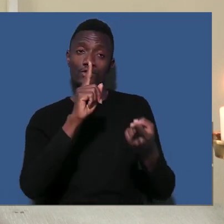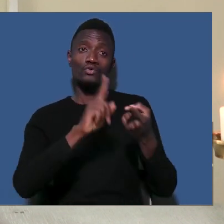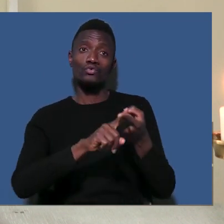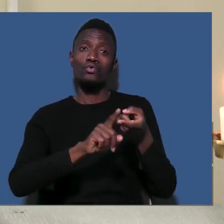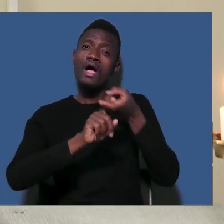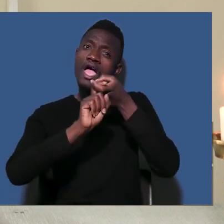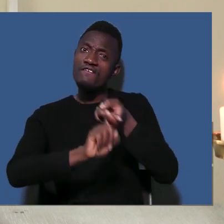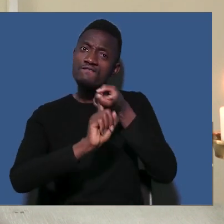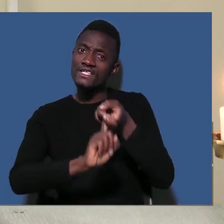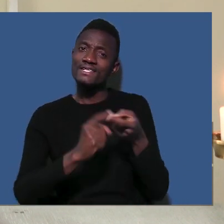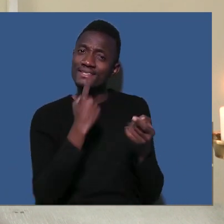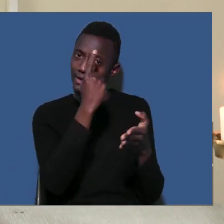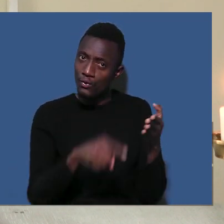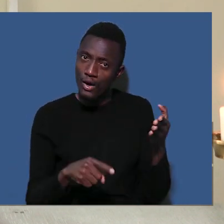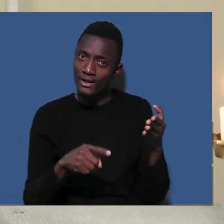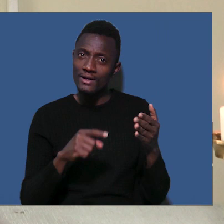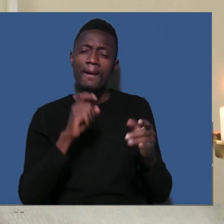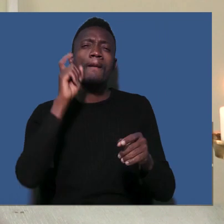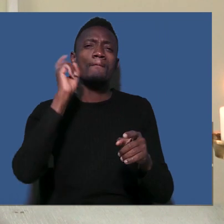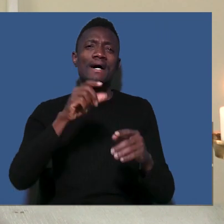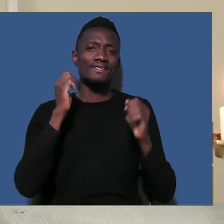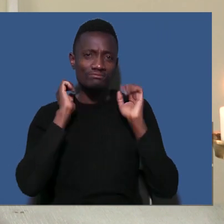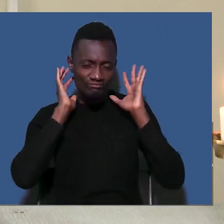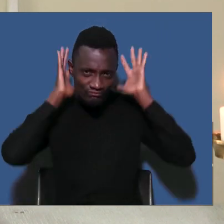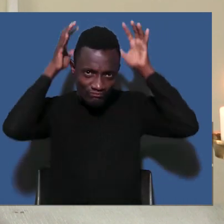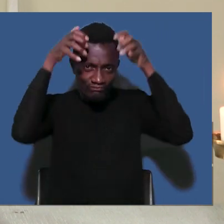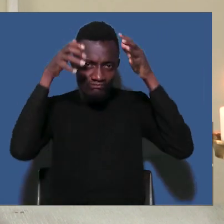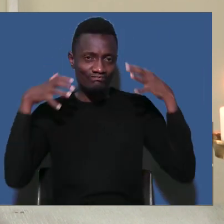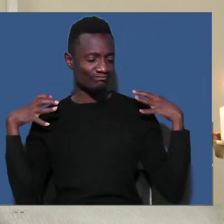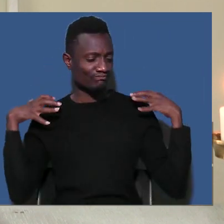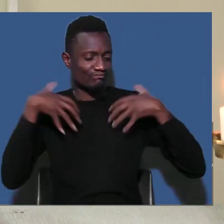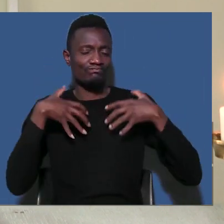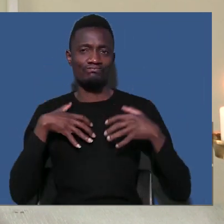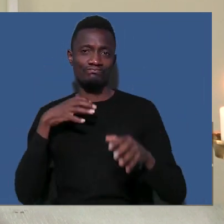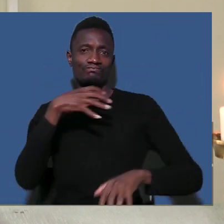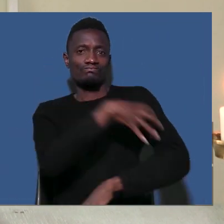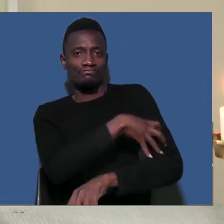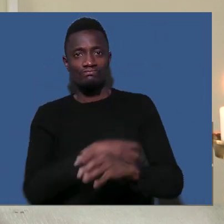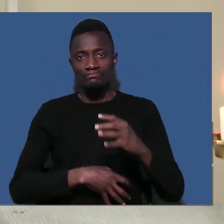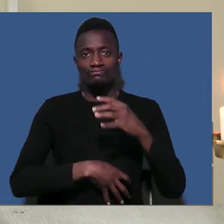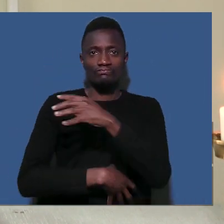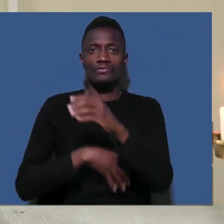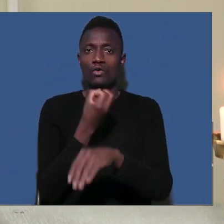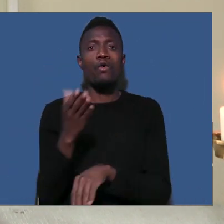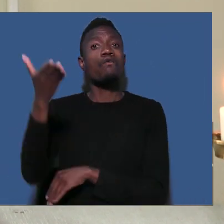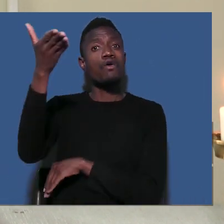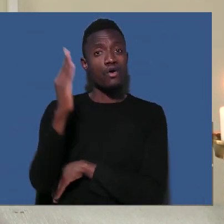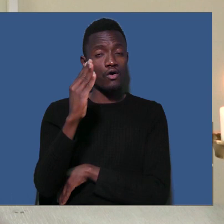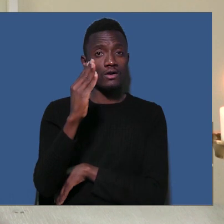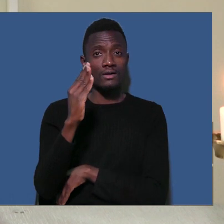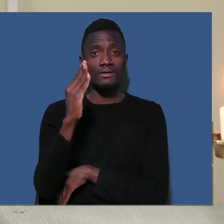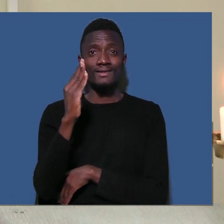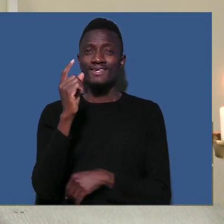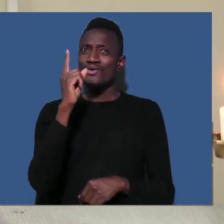armor which Jesus talked about, which Paul talked about to the church of Ephesians, is the